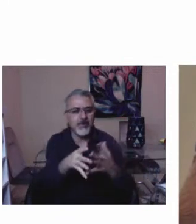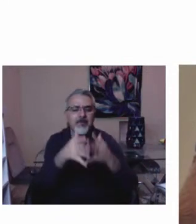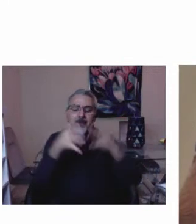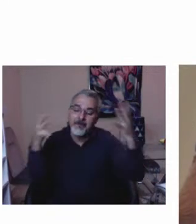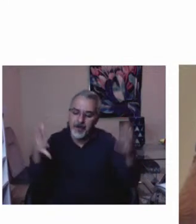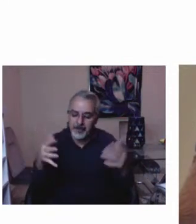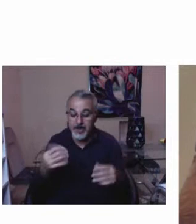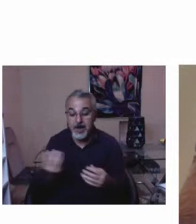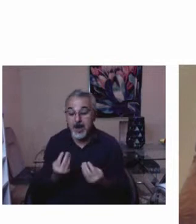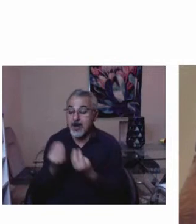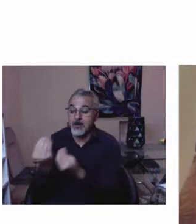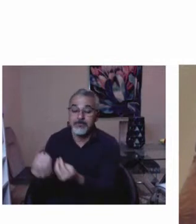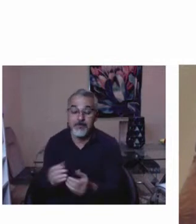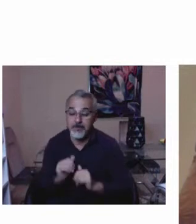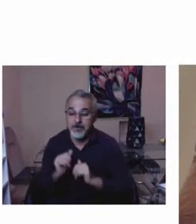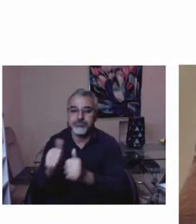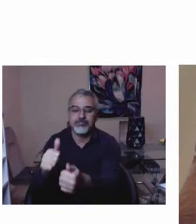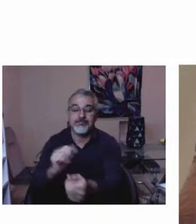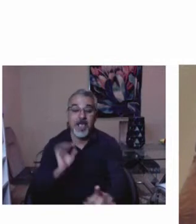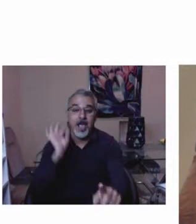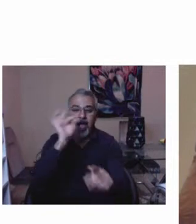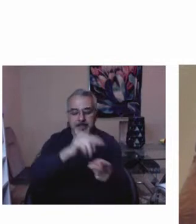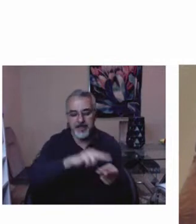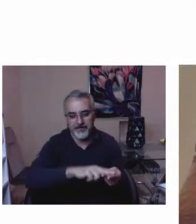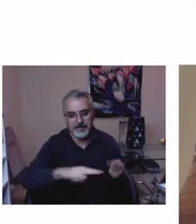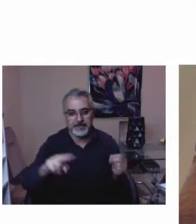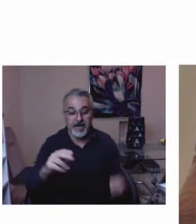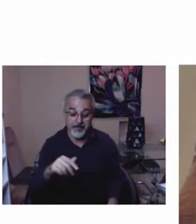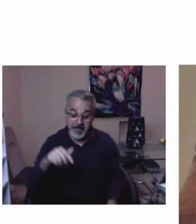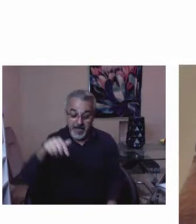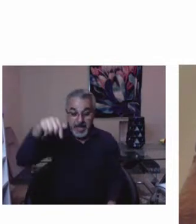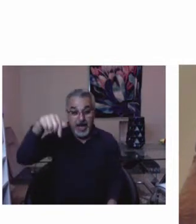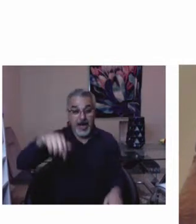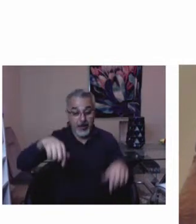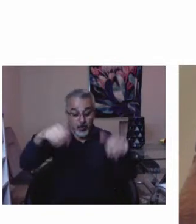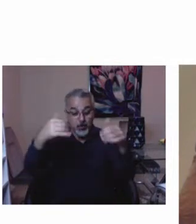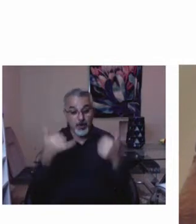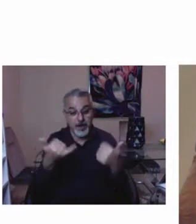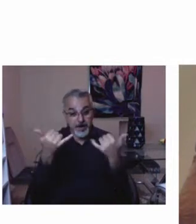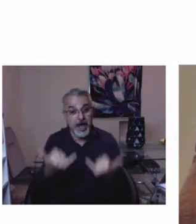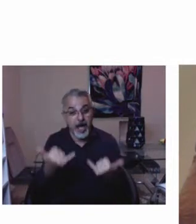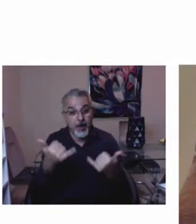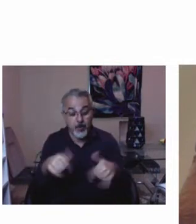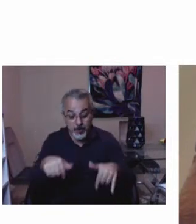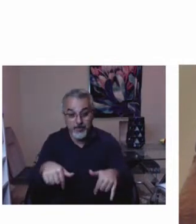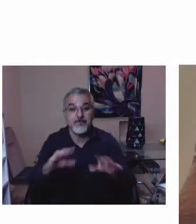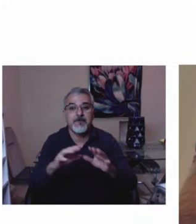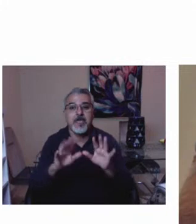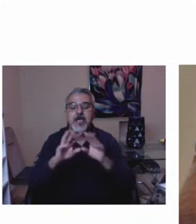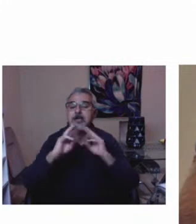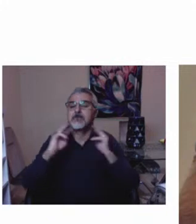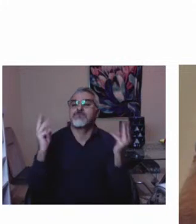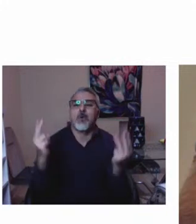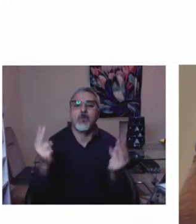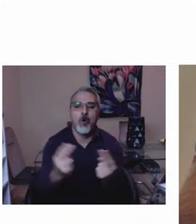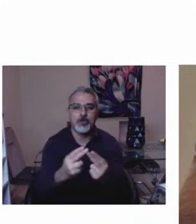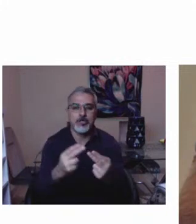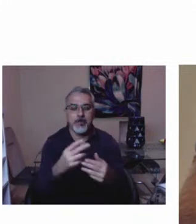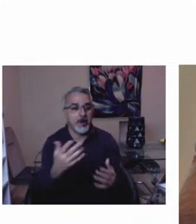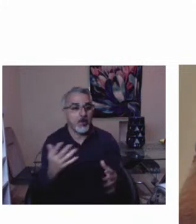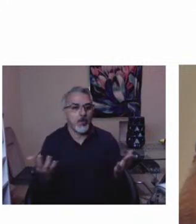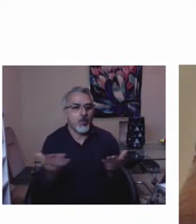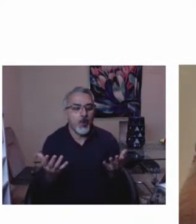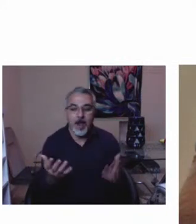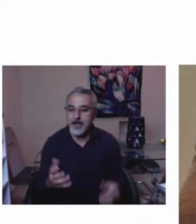people to help making their voices heard, and in so doing has afforded them an opportunity